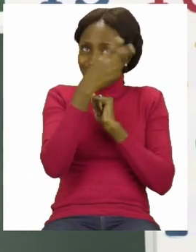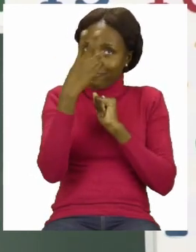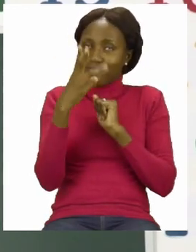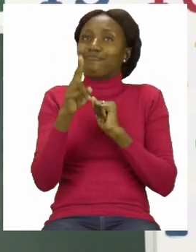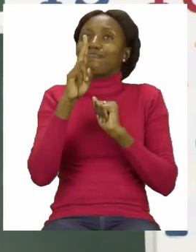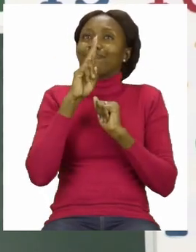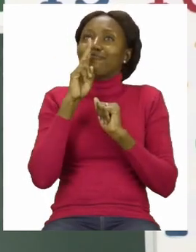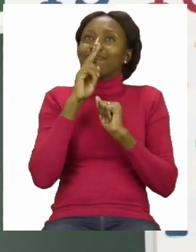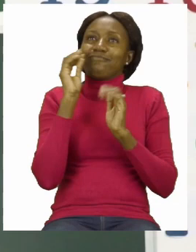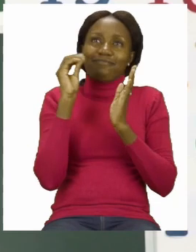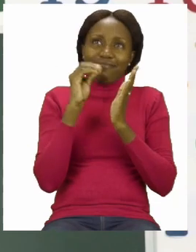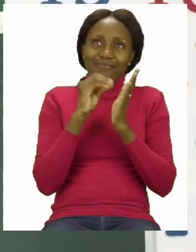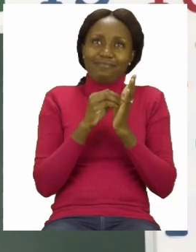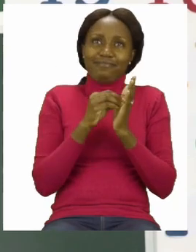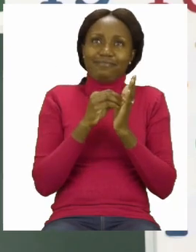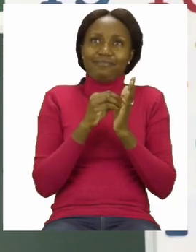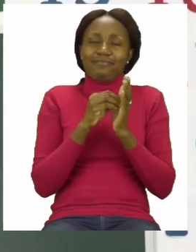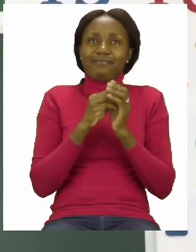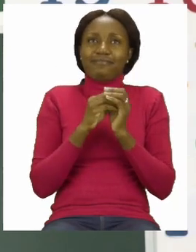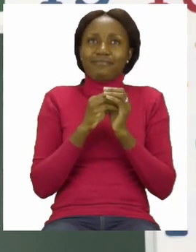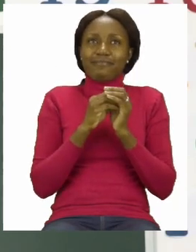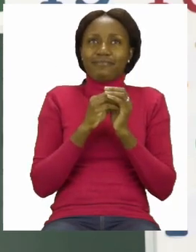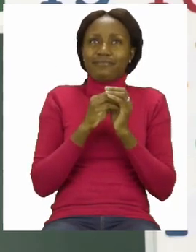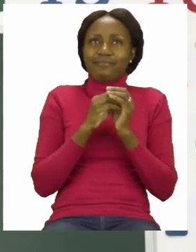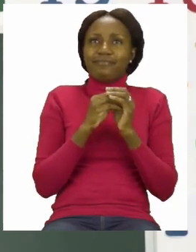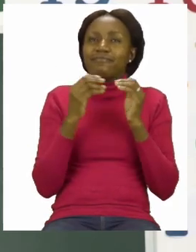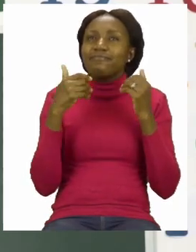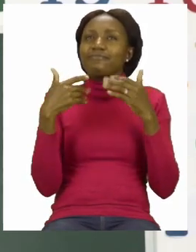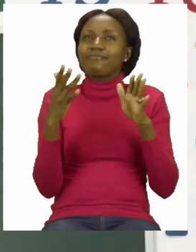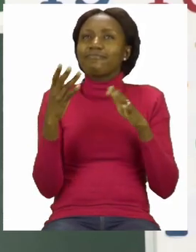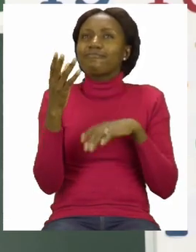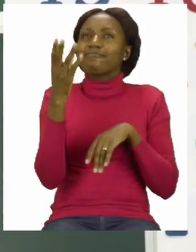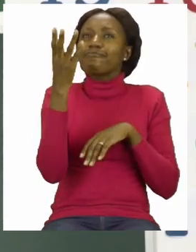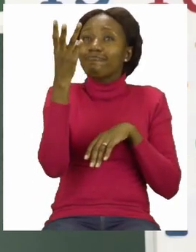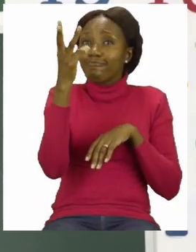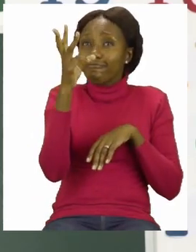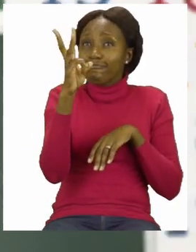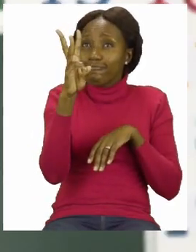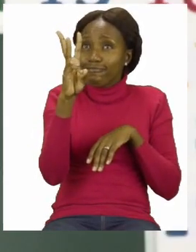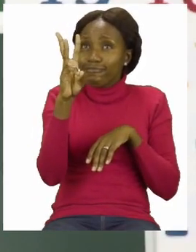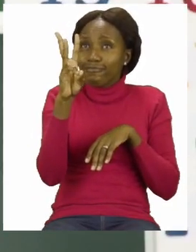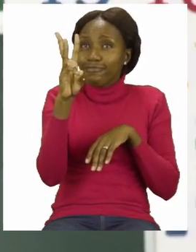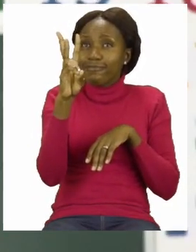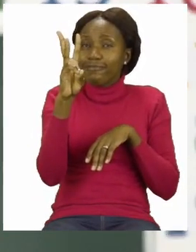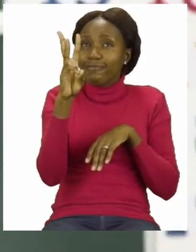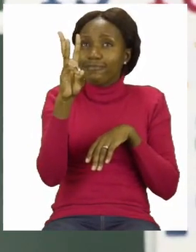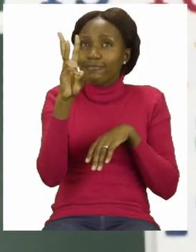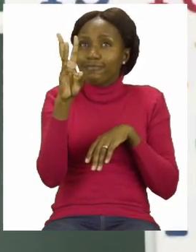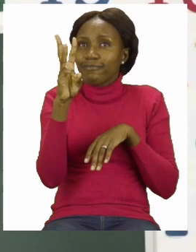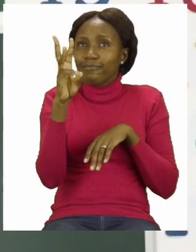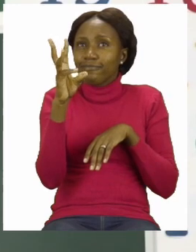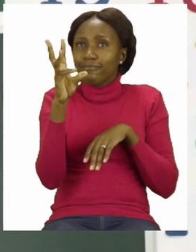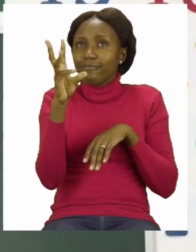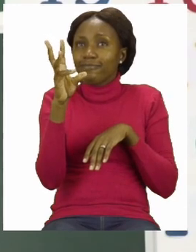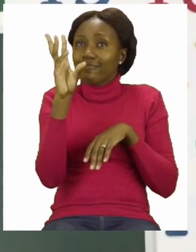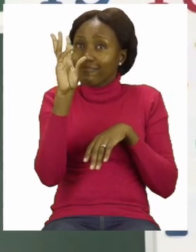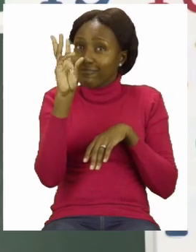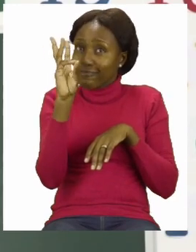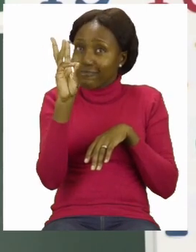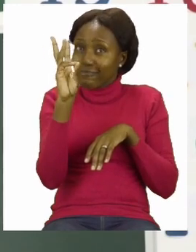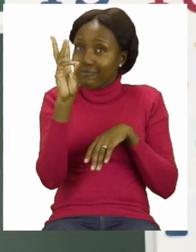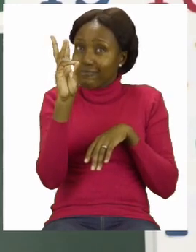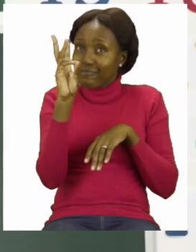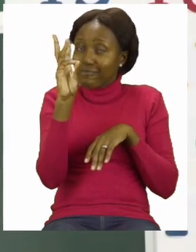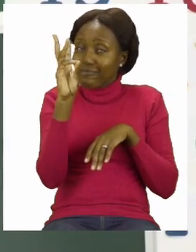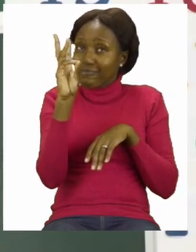as we go. So we're going to start at the number 6. This is the number we're going to begin